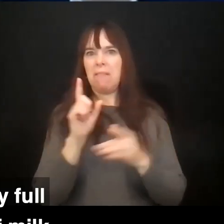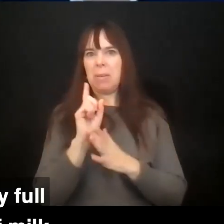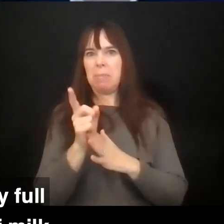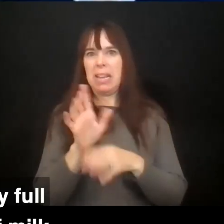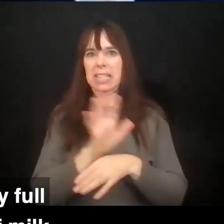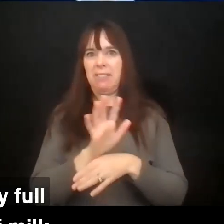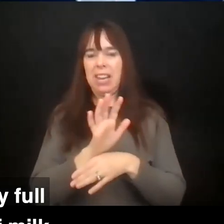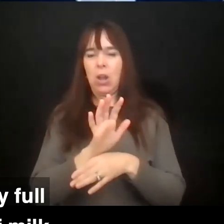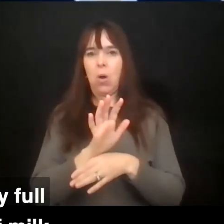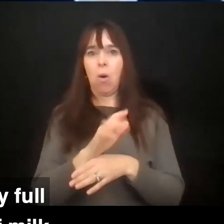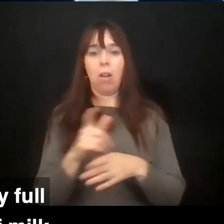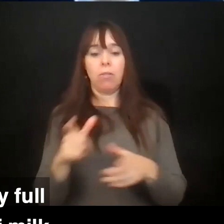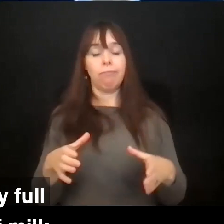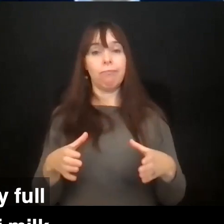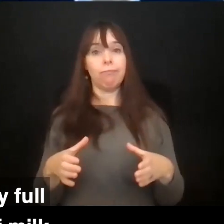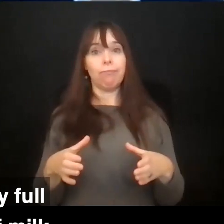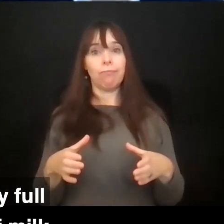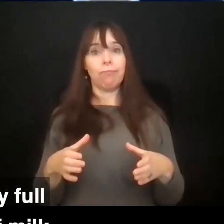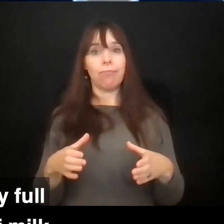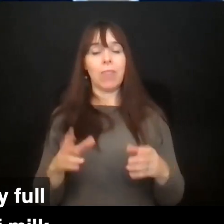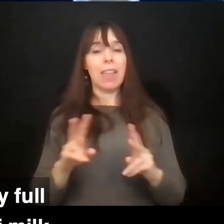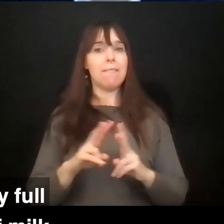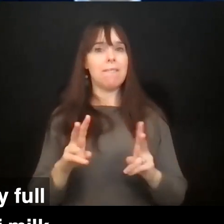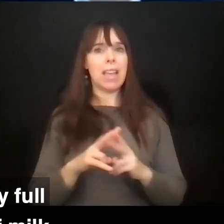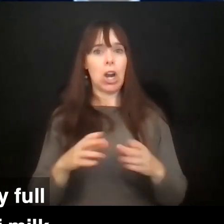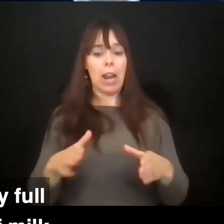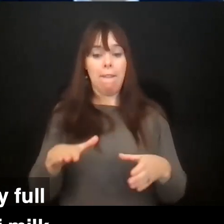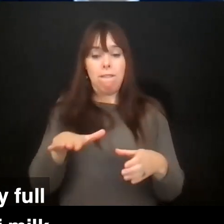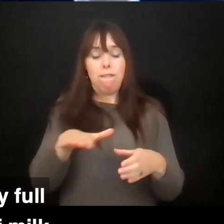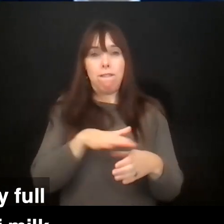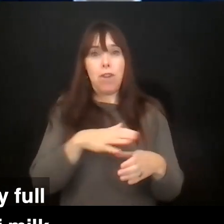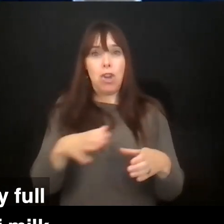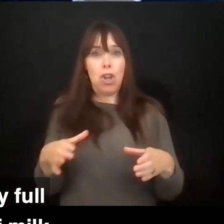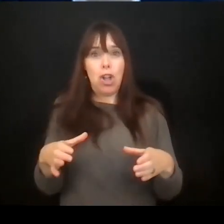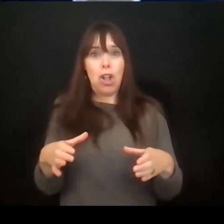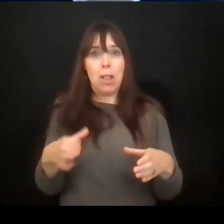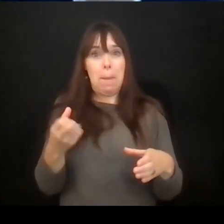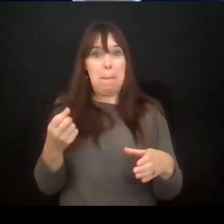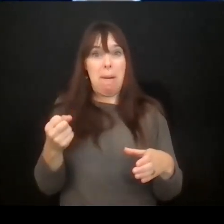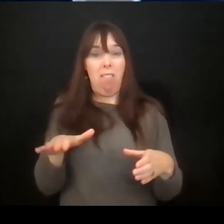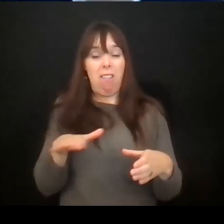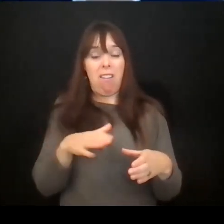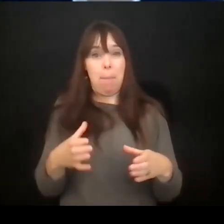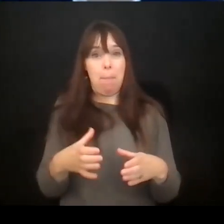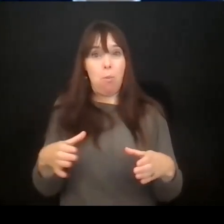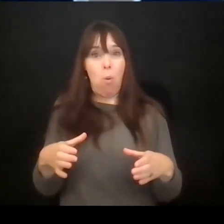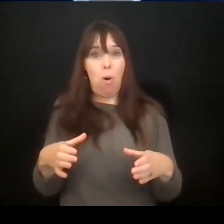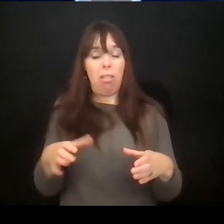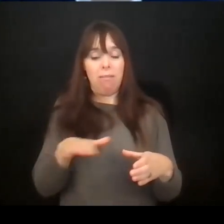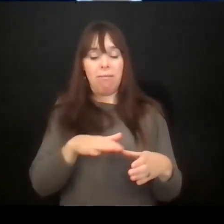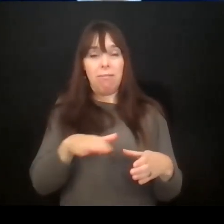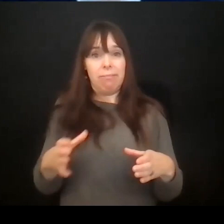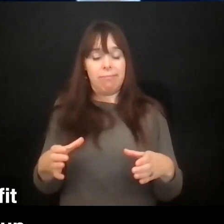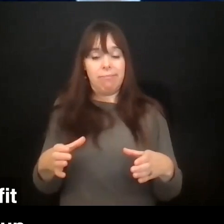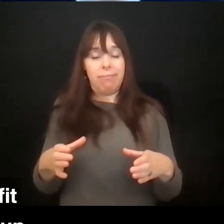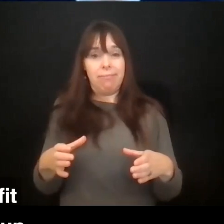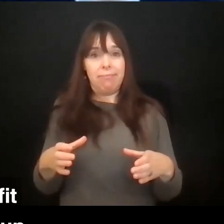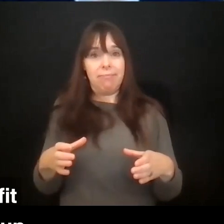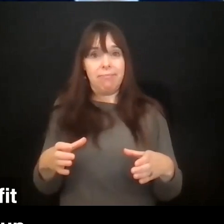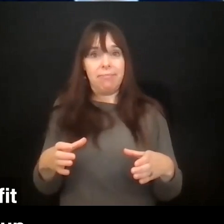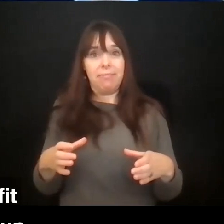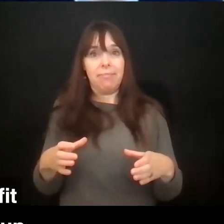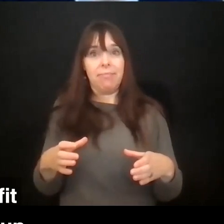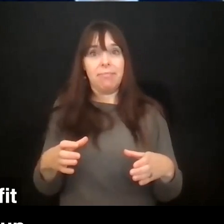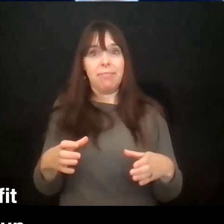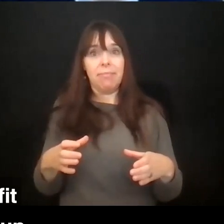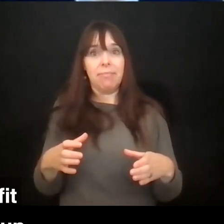She is holding this very full bucket of milk or pot of milk, and